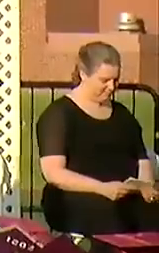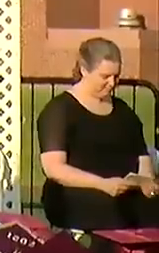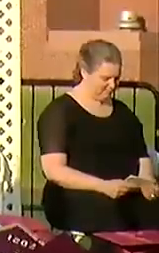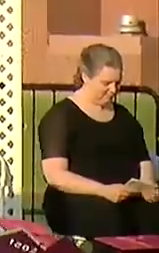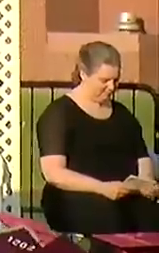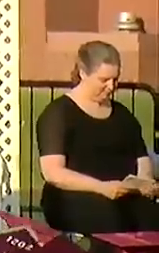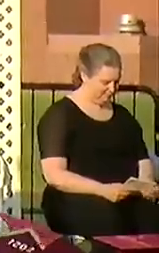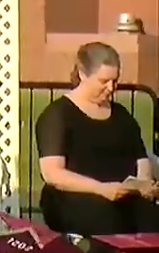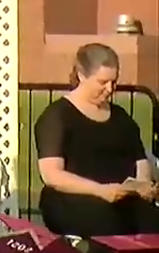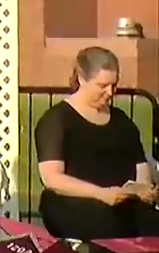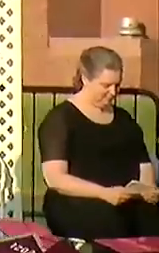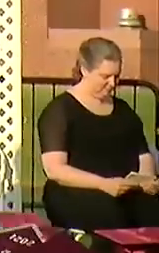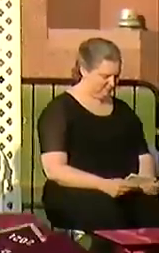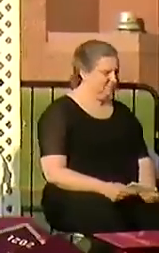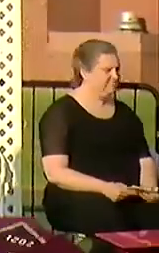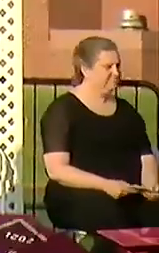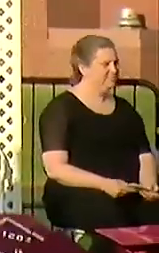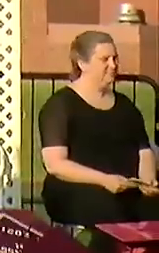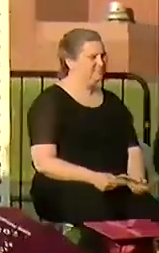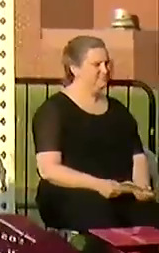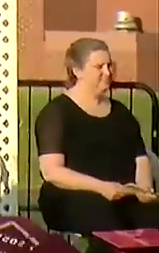Ryan Reginald Fett.